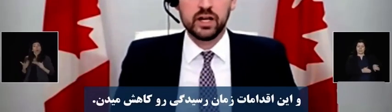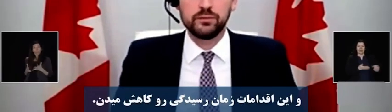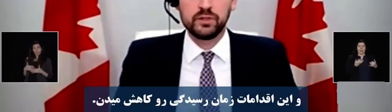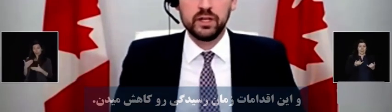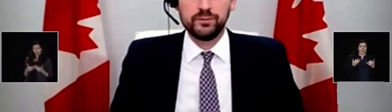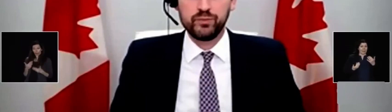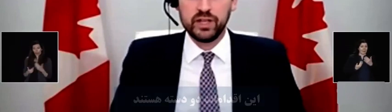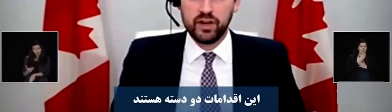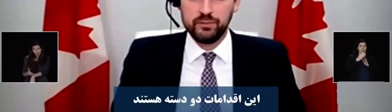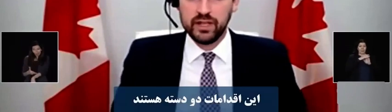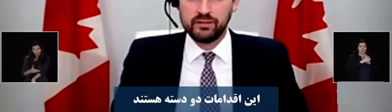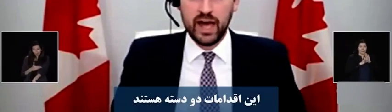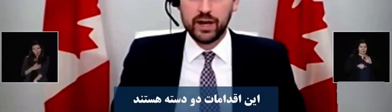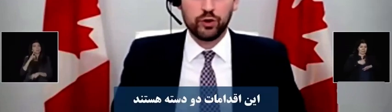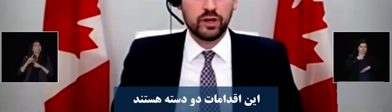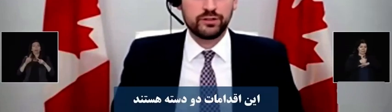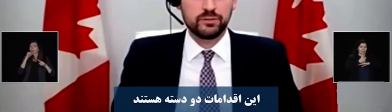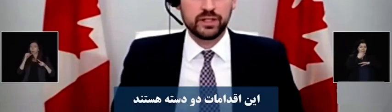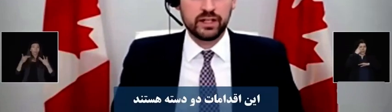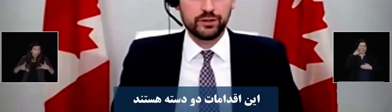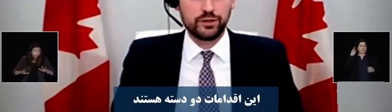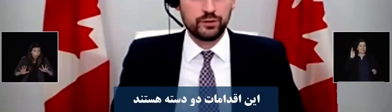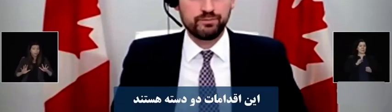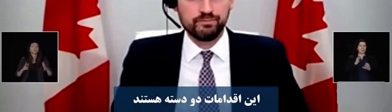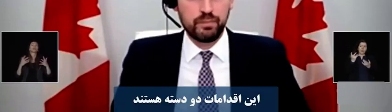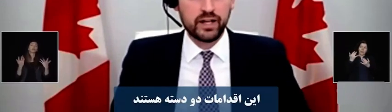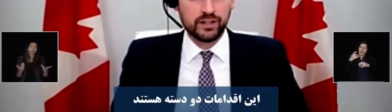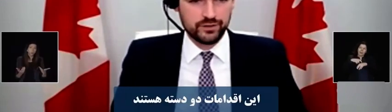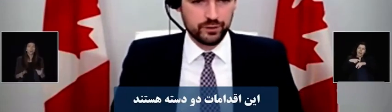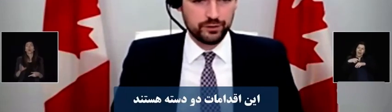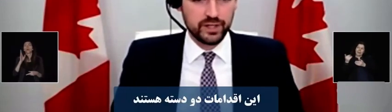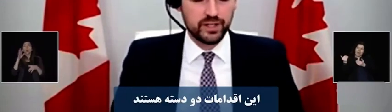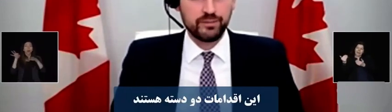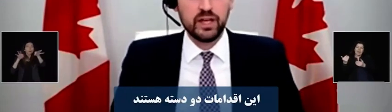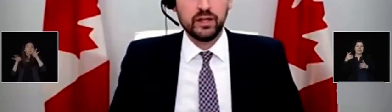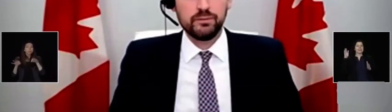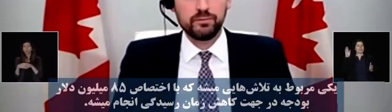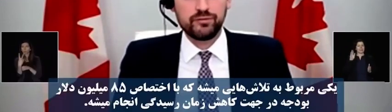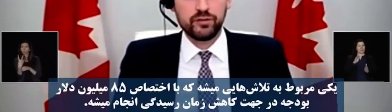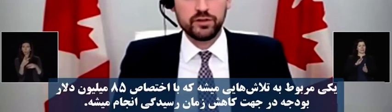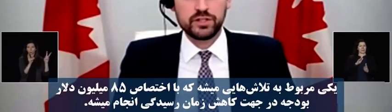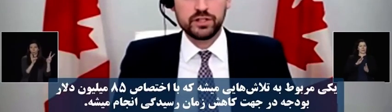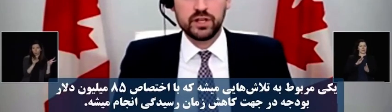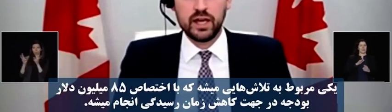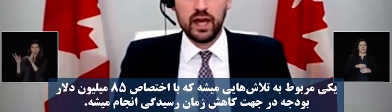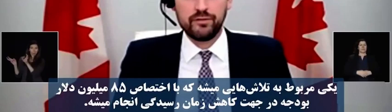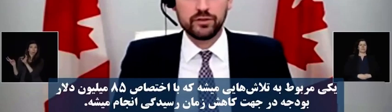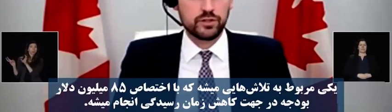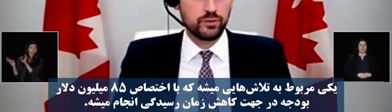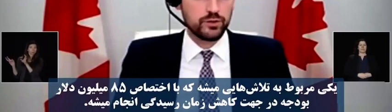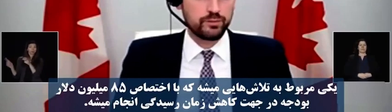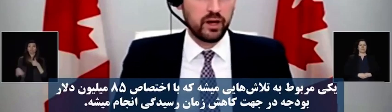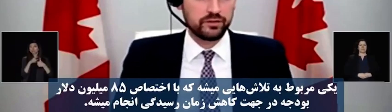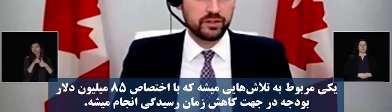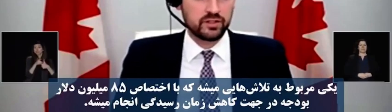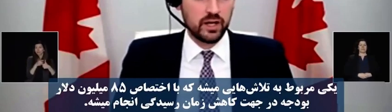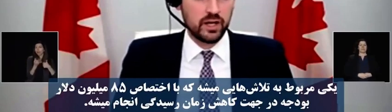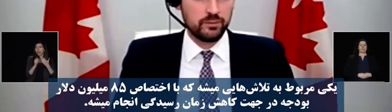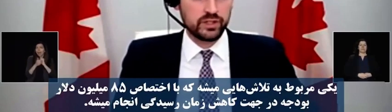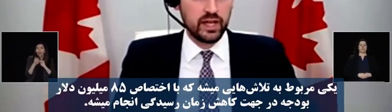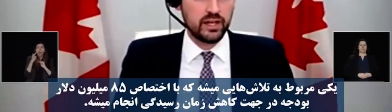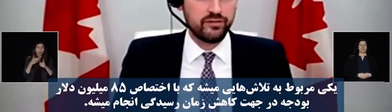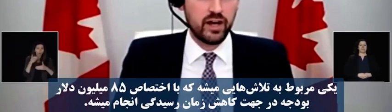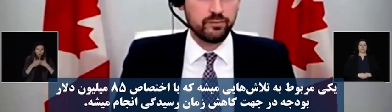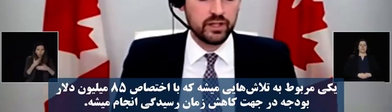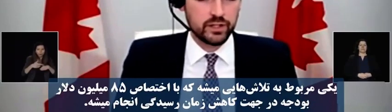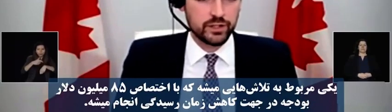processing times. And if I may categorize them in two buckets, so to speak, The first is efforts to reduce processing times